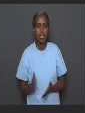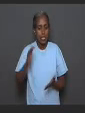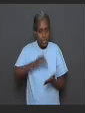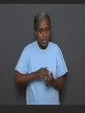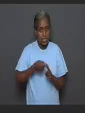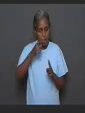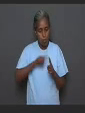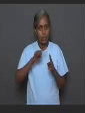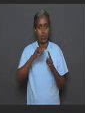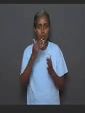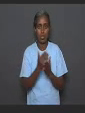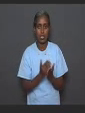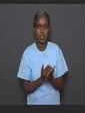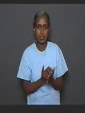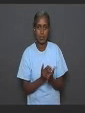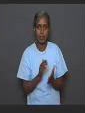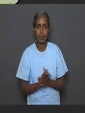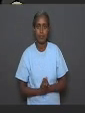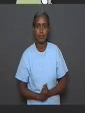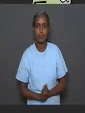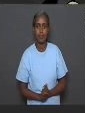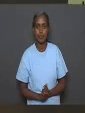Let's get back to our lesson.